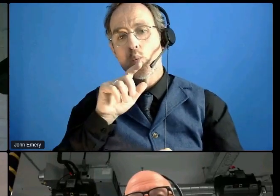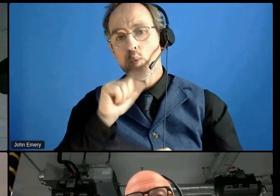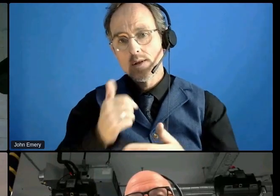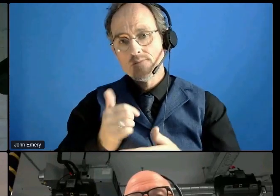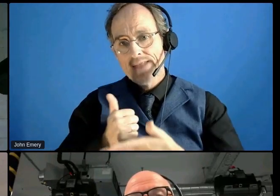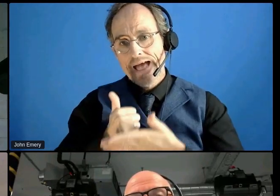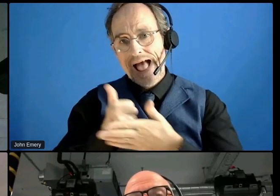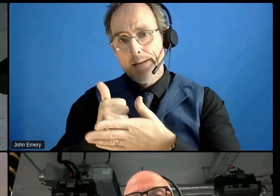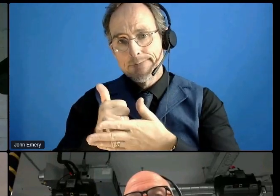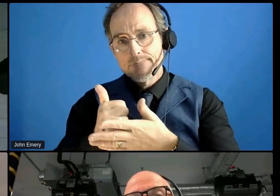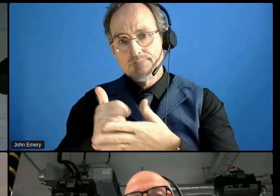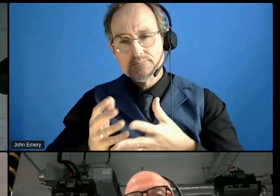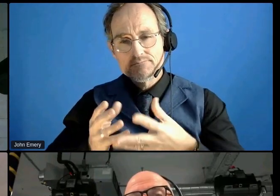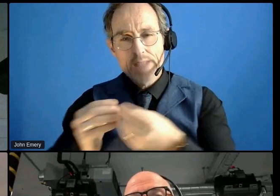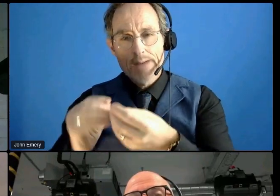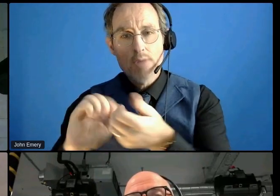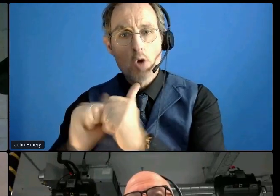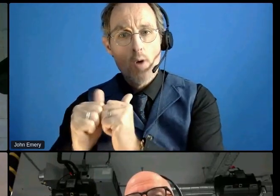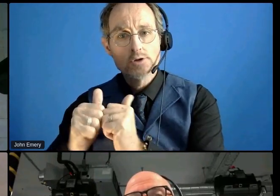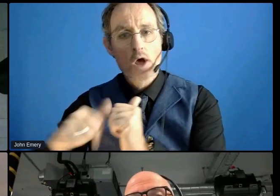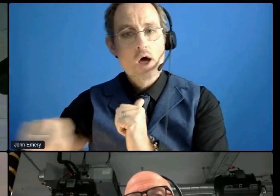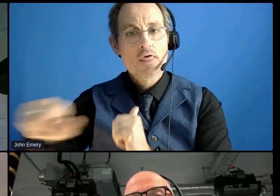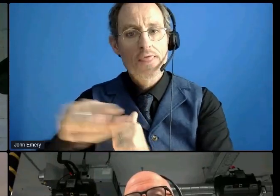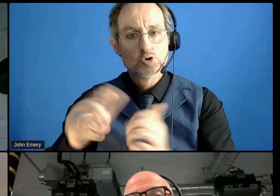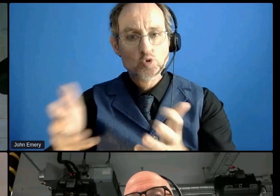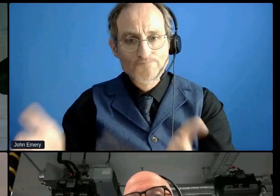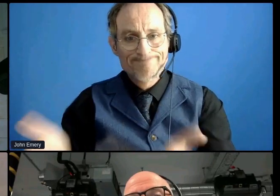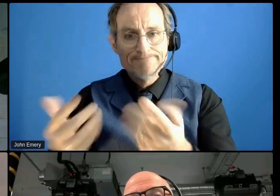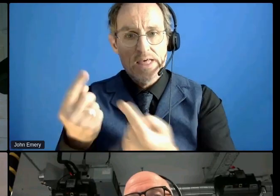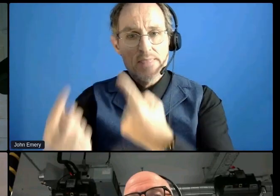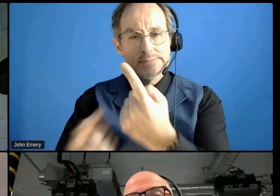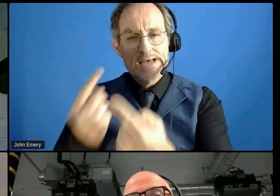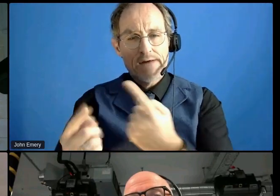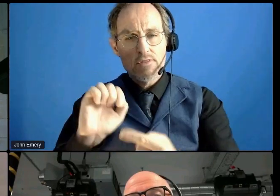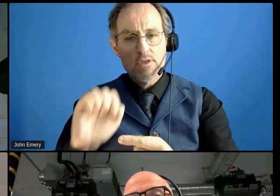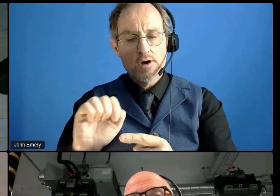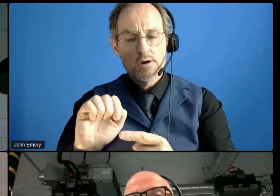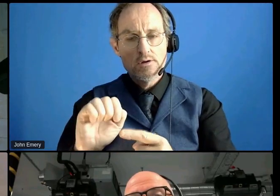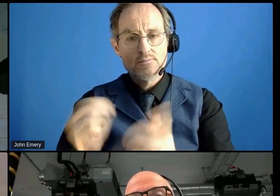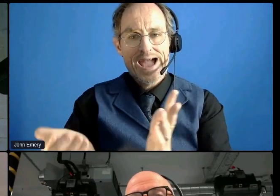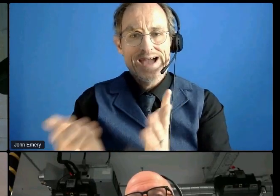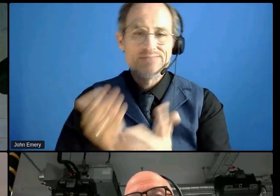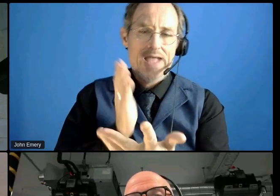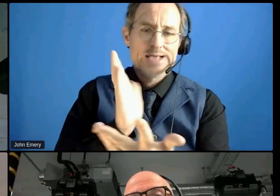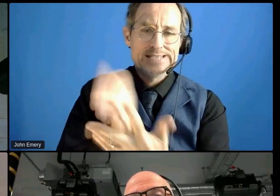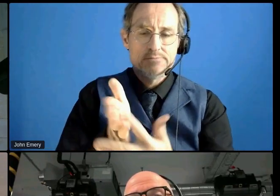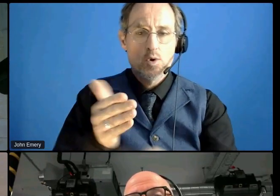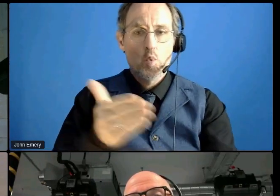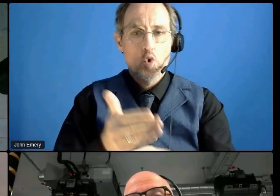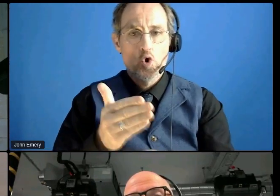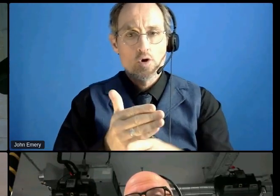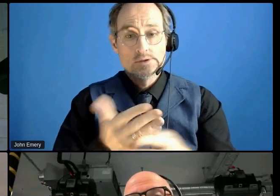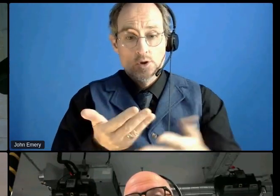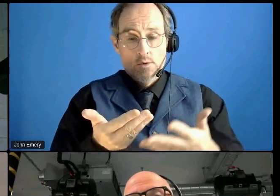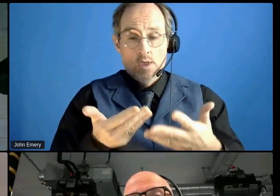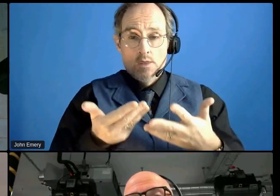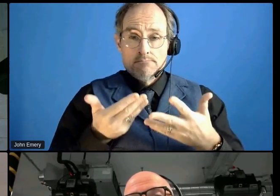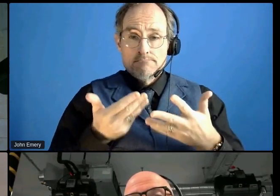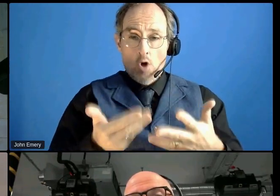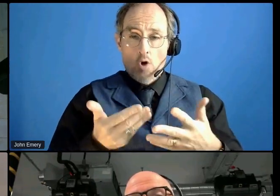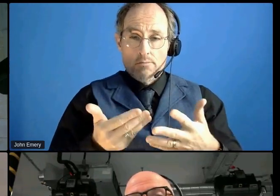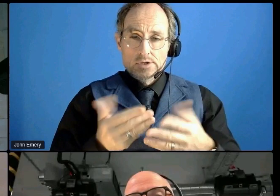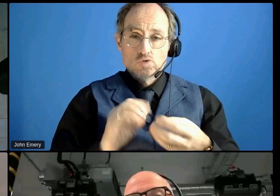thought, not really good enough. So we've actually, rather than trying to solve that problem within the product, we have